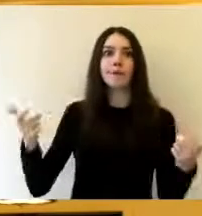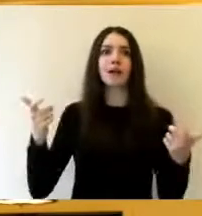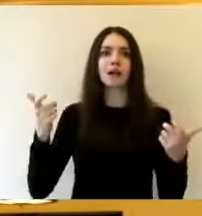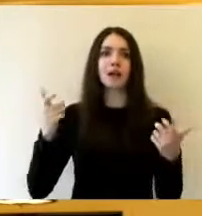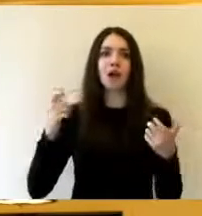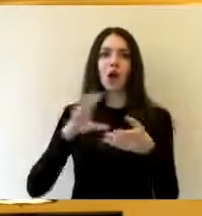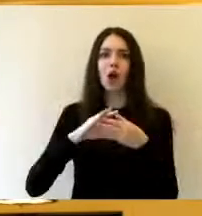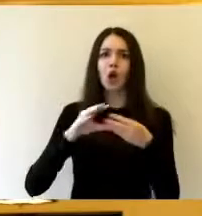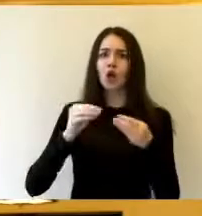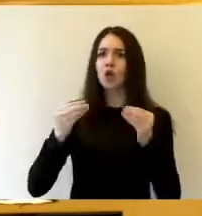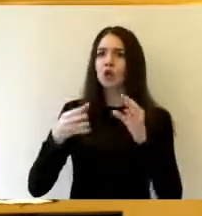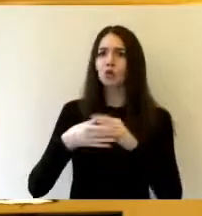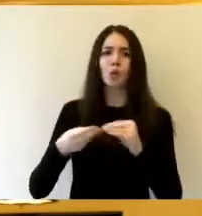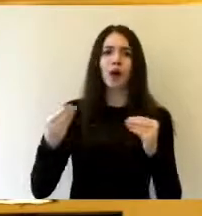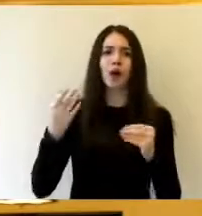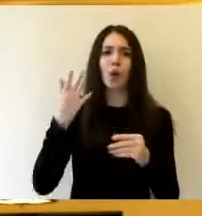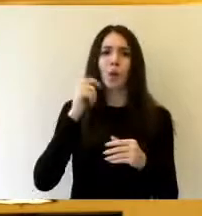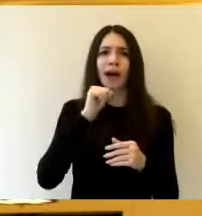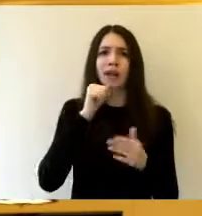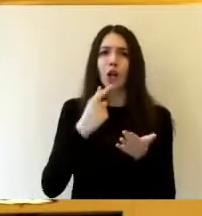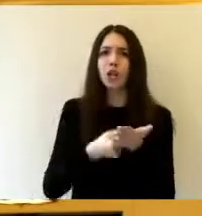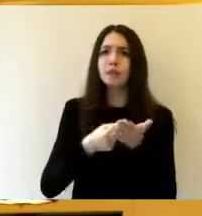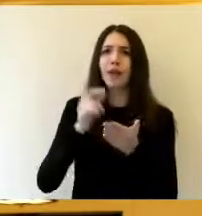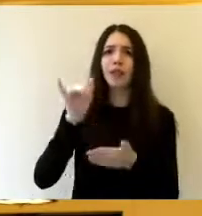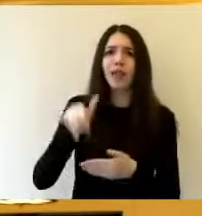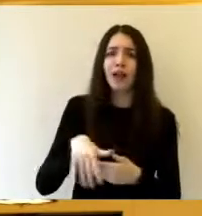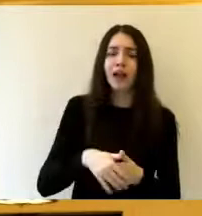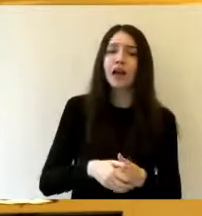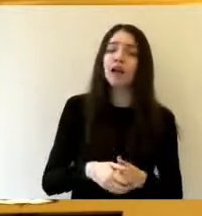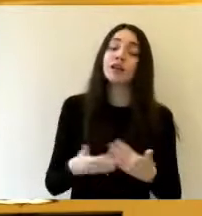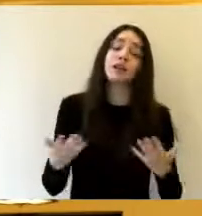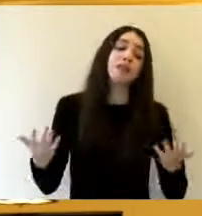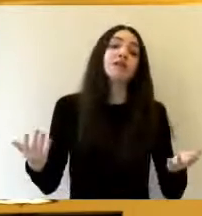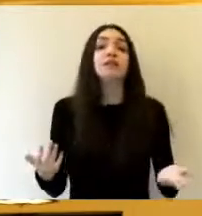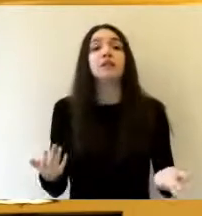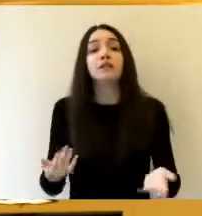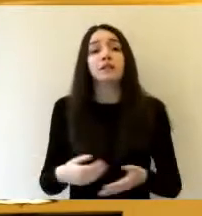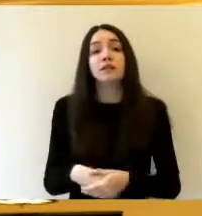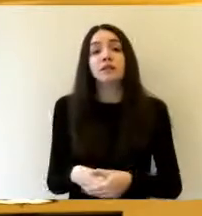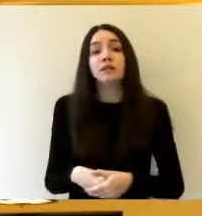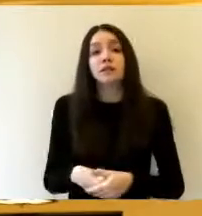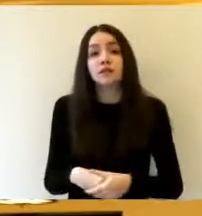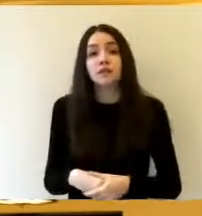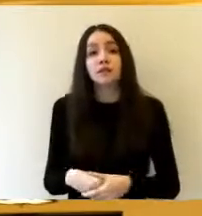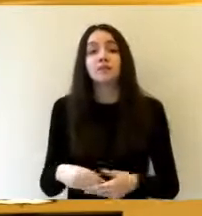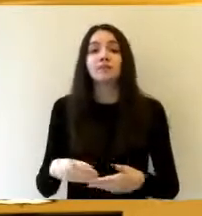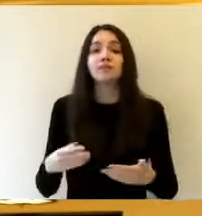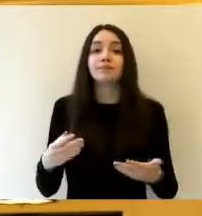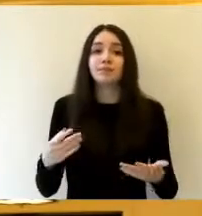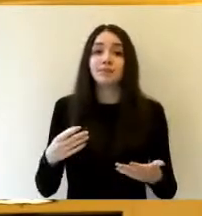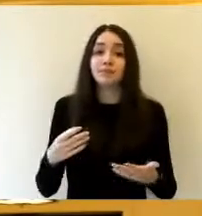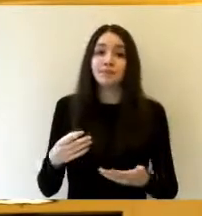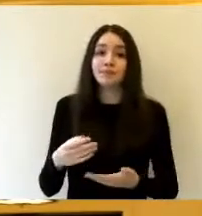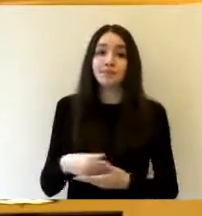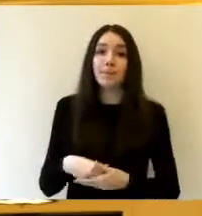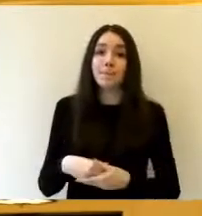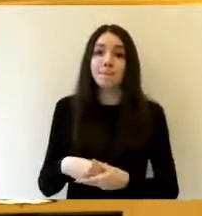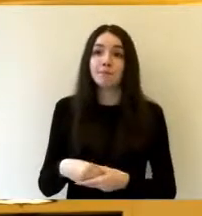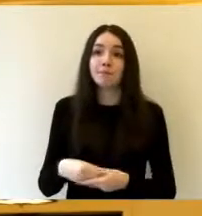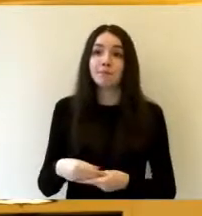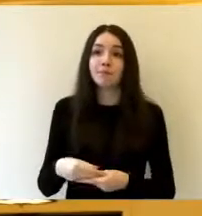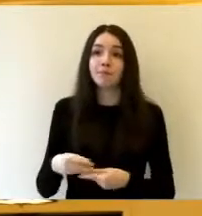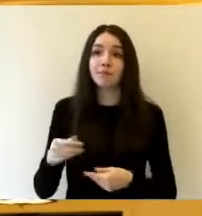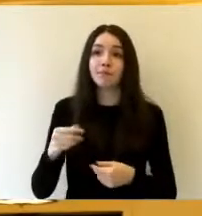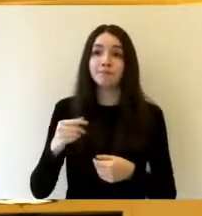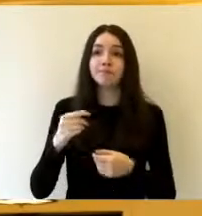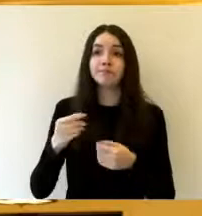this? But it kind of went in and out of the news very quickly. And so, beyond attempting to just mark the moment and set the words in stone, of course,